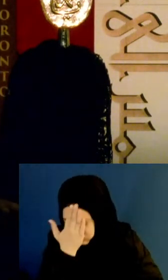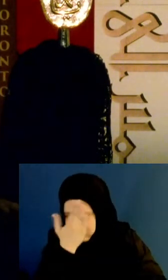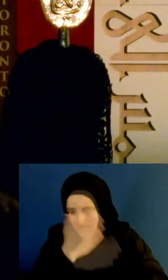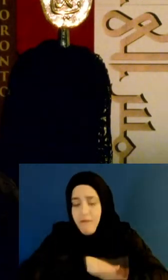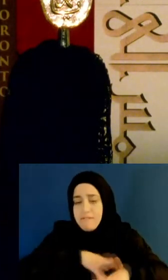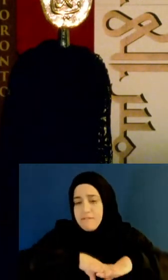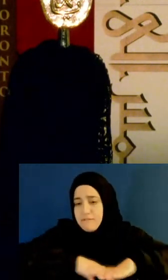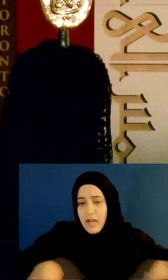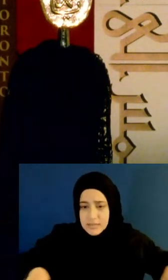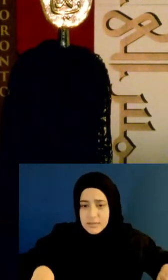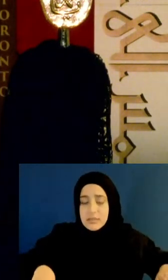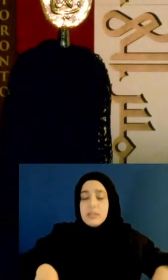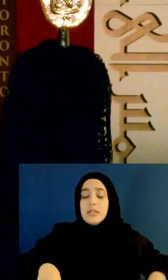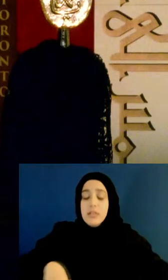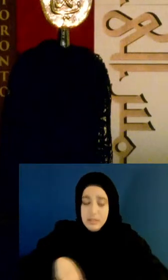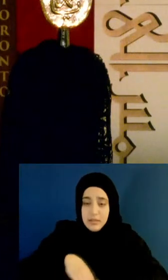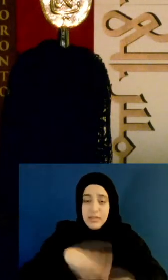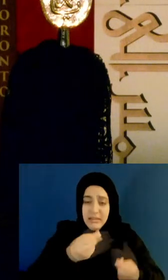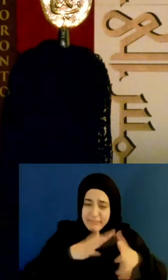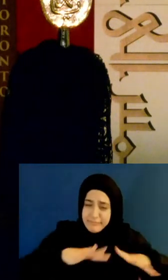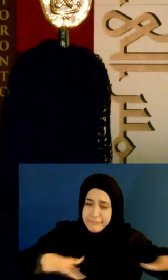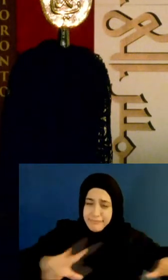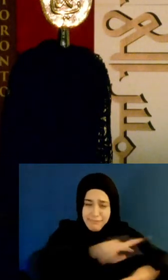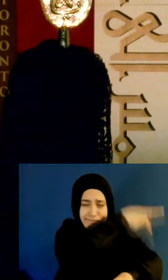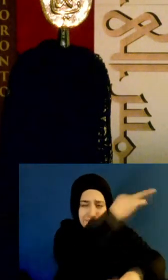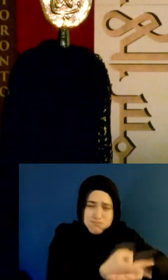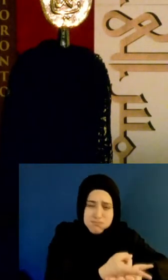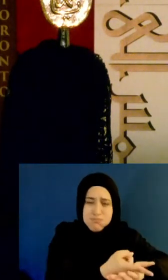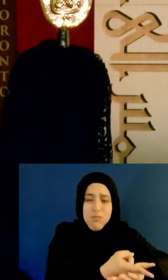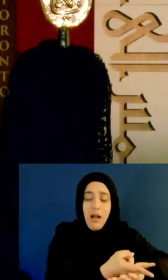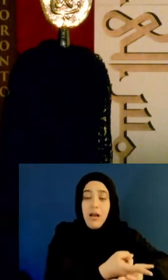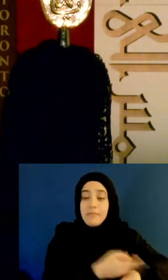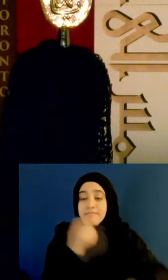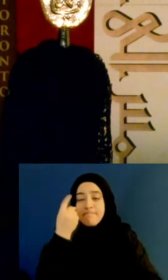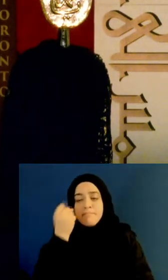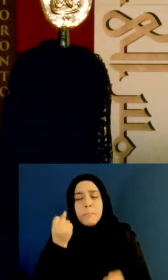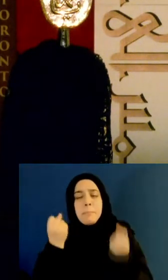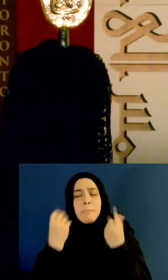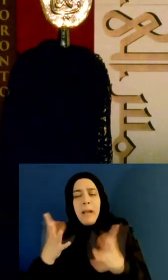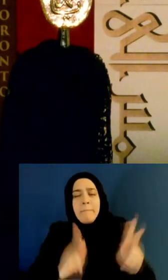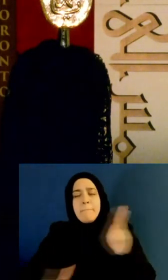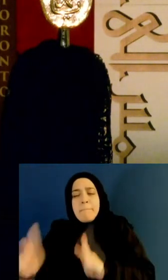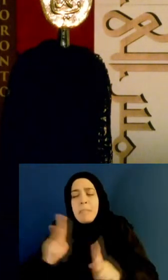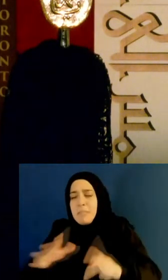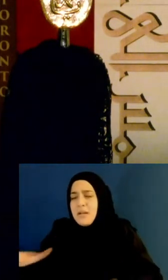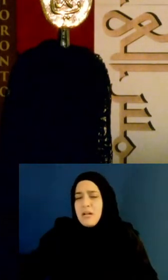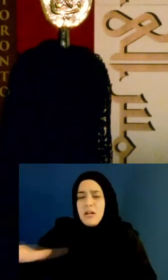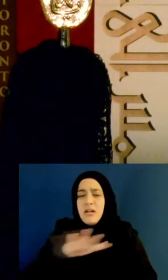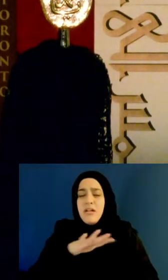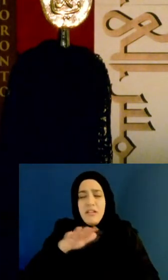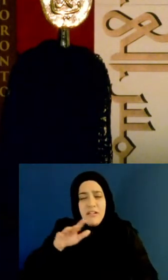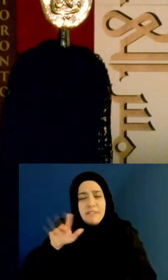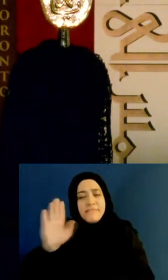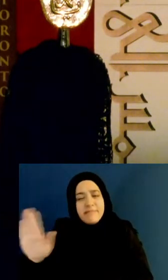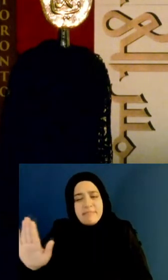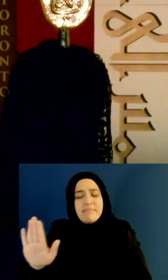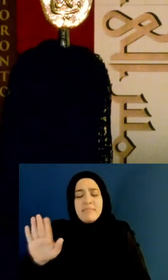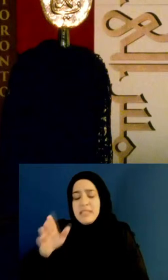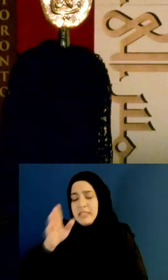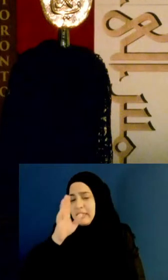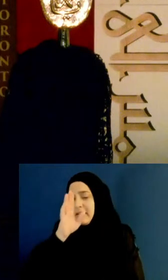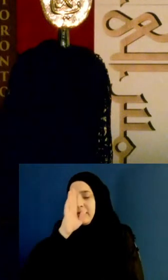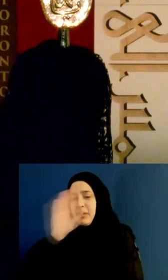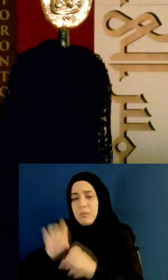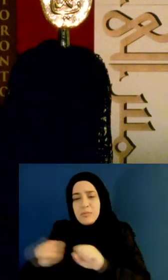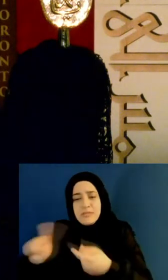the plains, see, a number of the shuhada, when they fell out, they would cry out, As-salamu alayka ya Aba